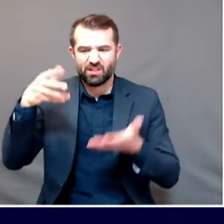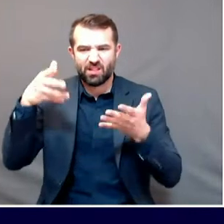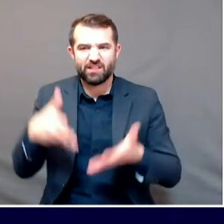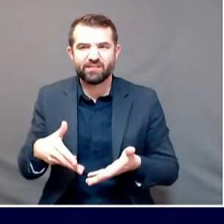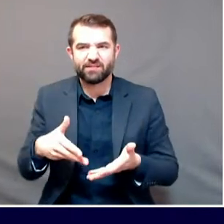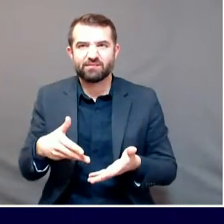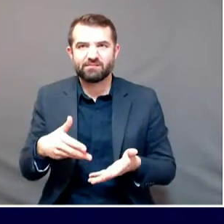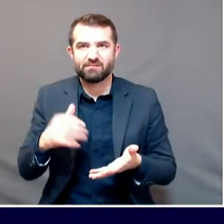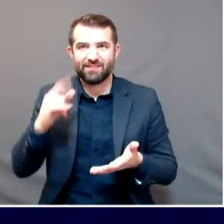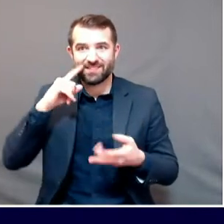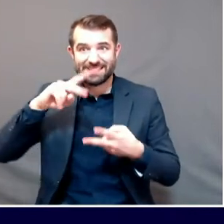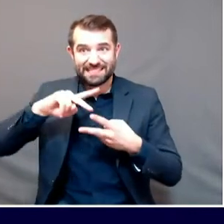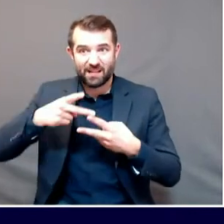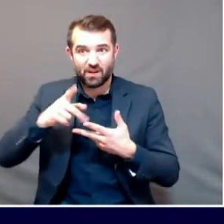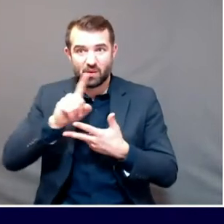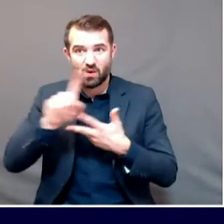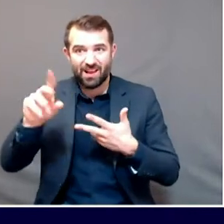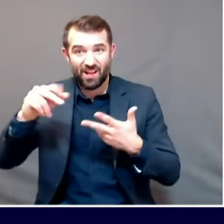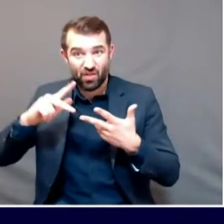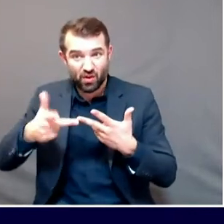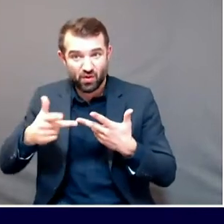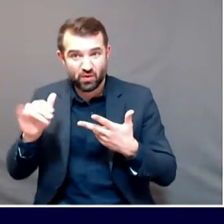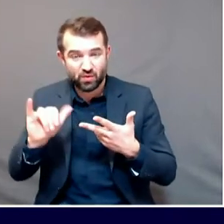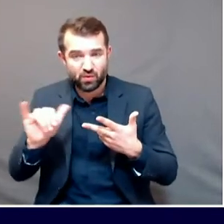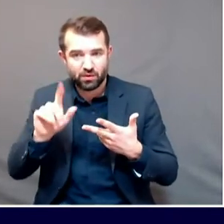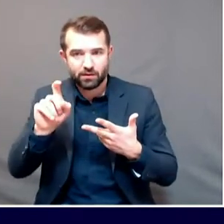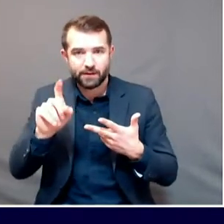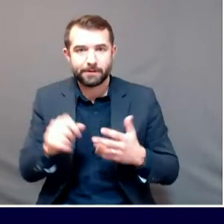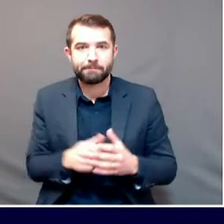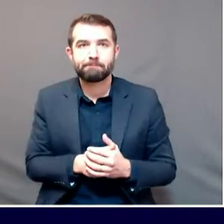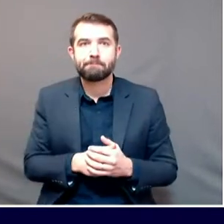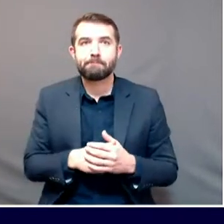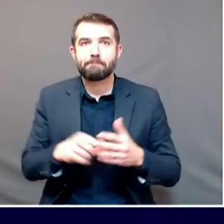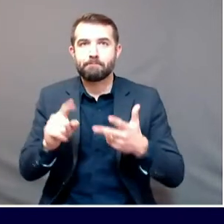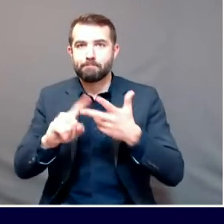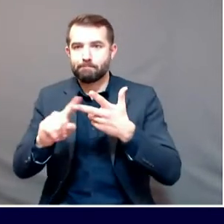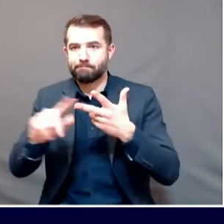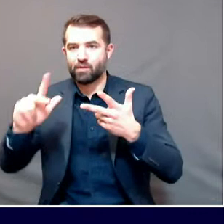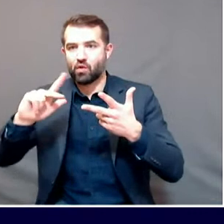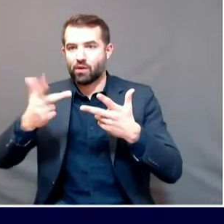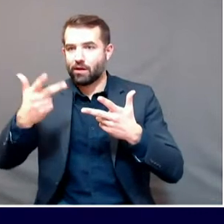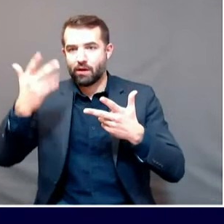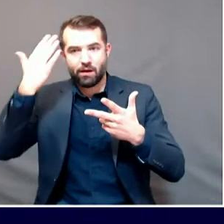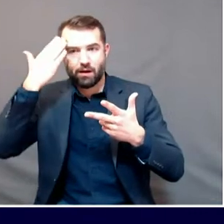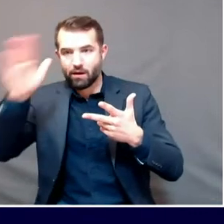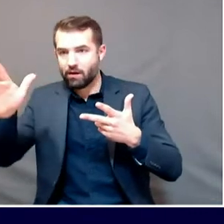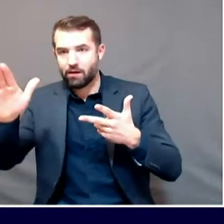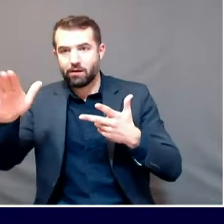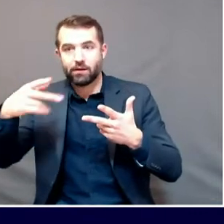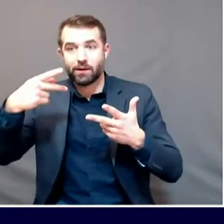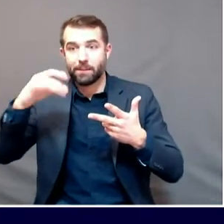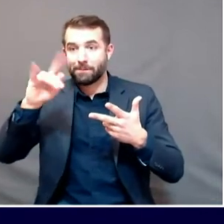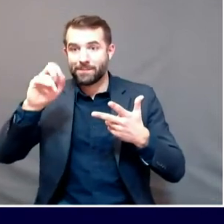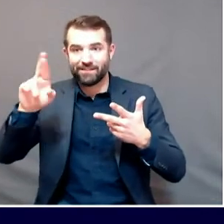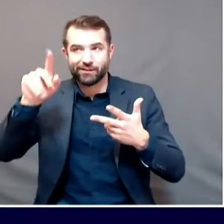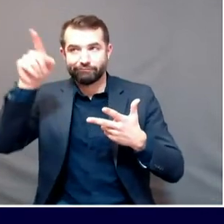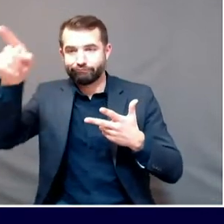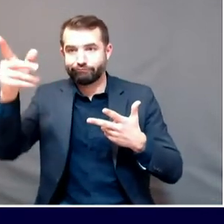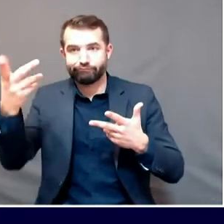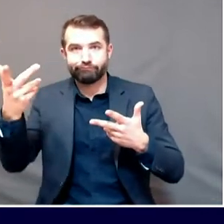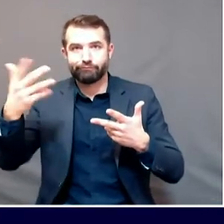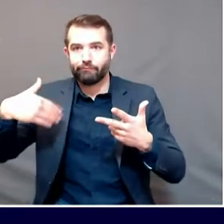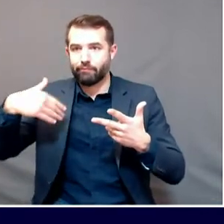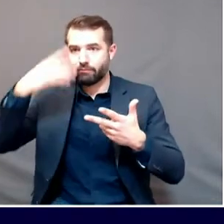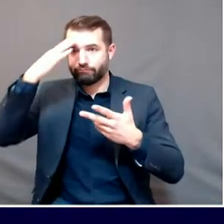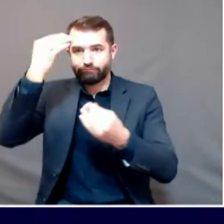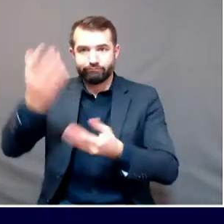been told what our allocation for week 3 is for Pfizer vaccine. Okay. So I don't